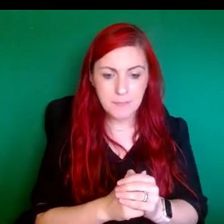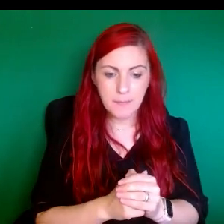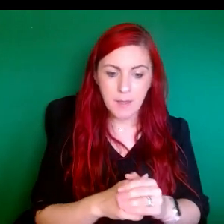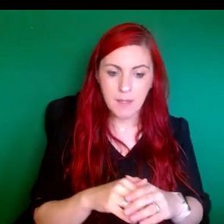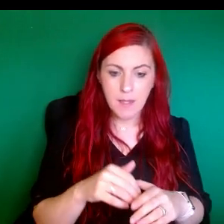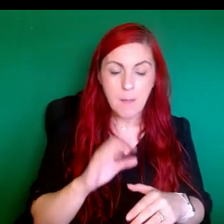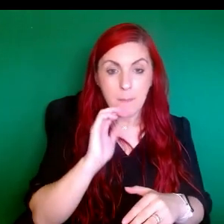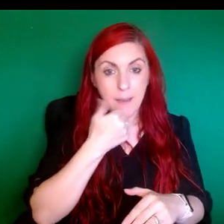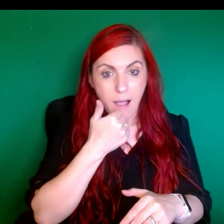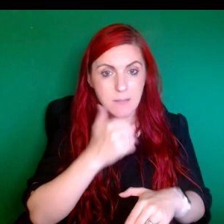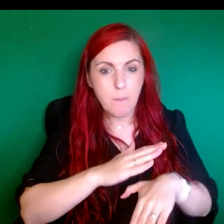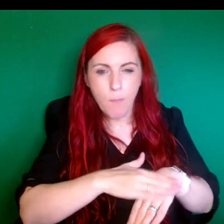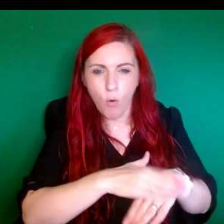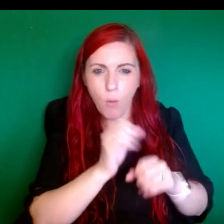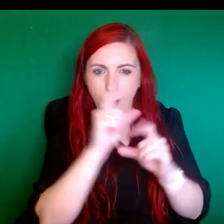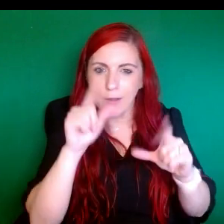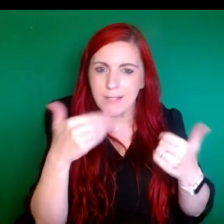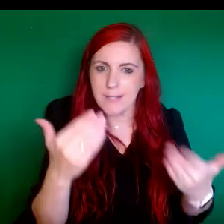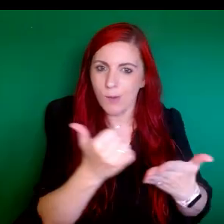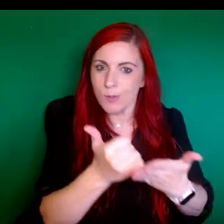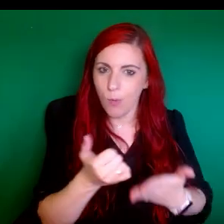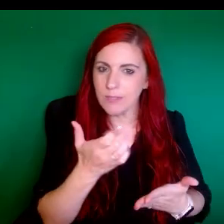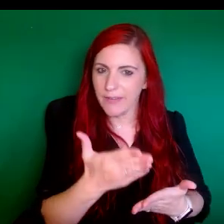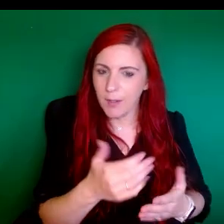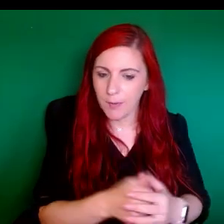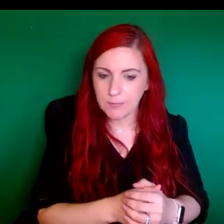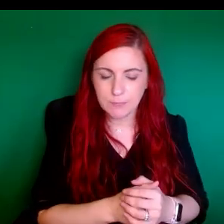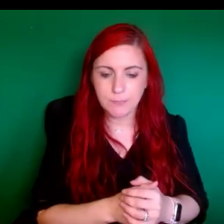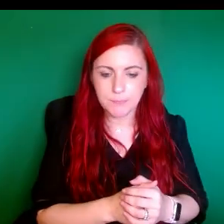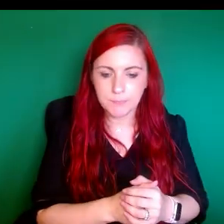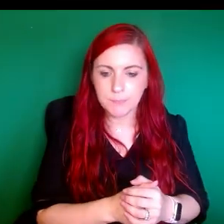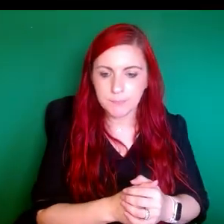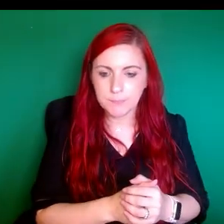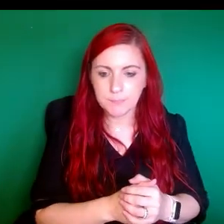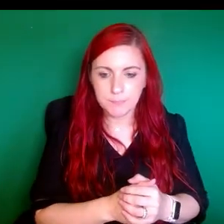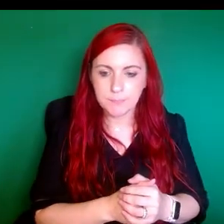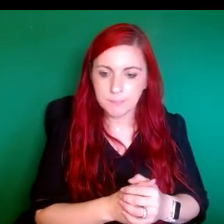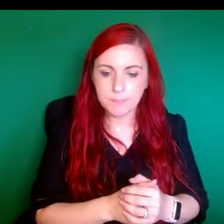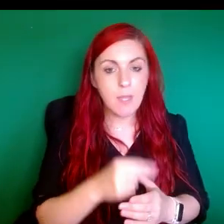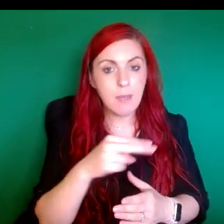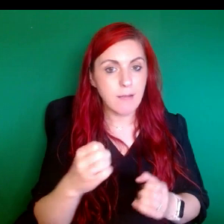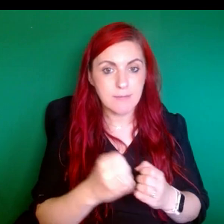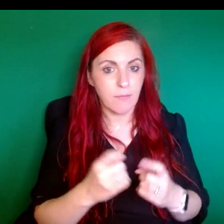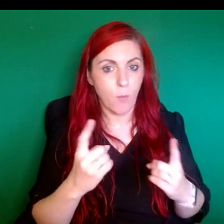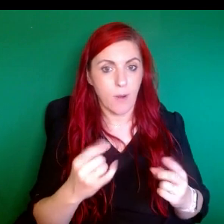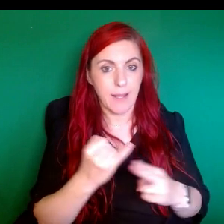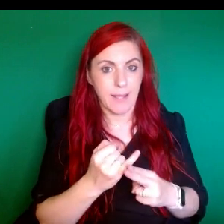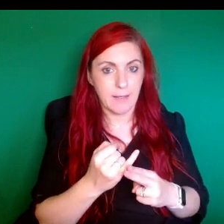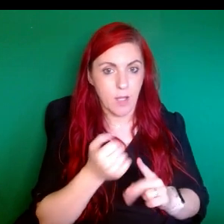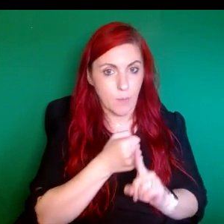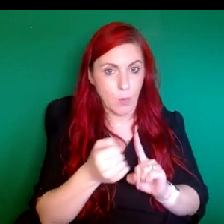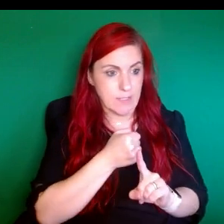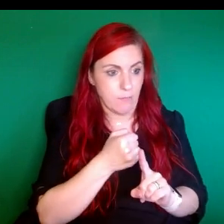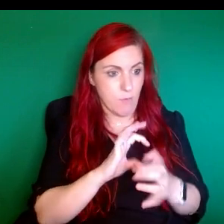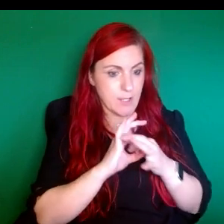domestic abuse. Not everyone in an abusive relationship needs refuge. Of the nearly 1,000 women